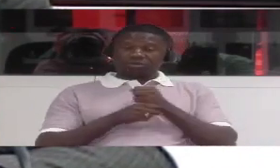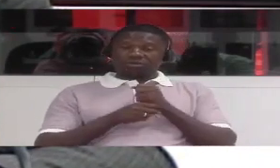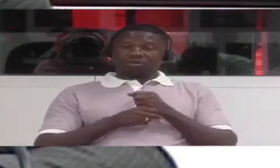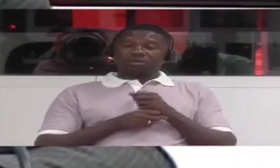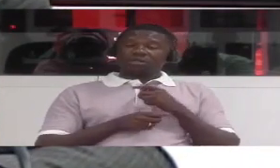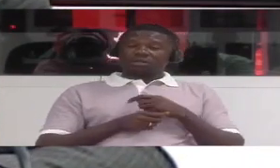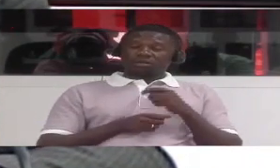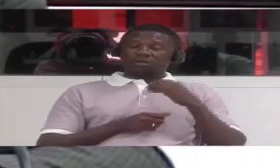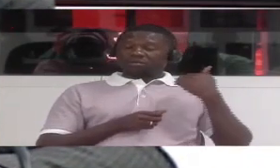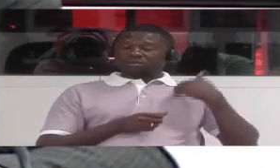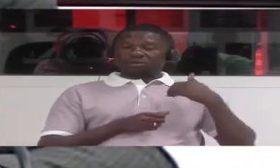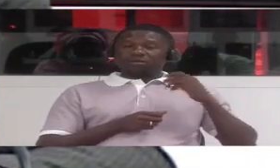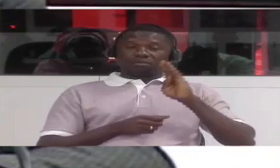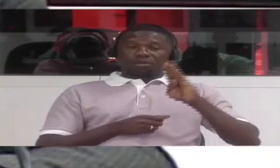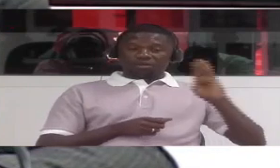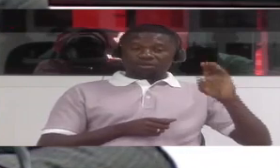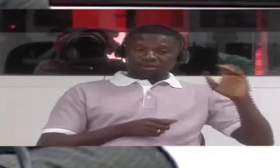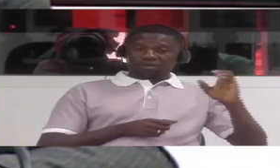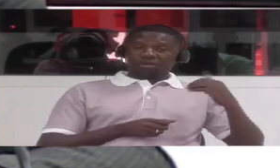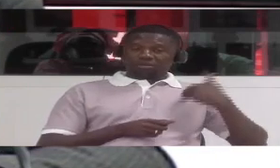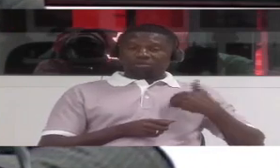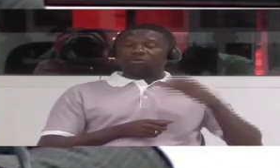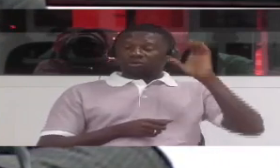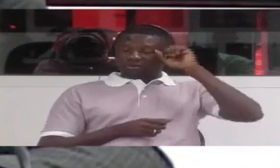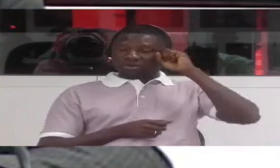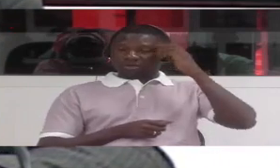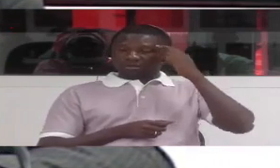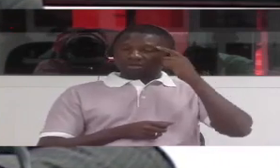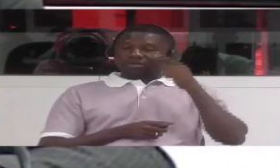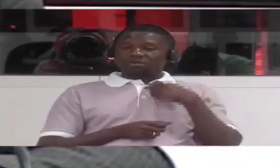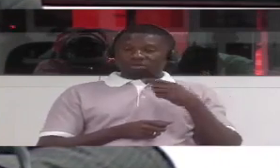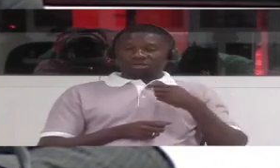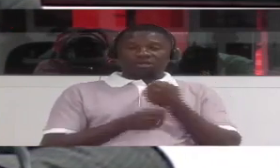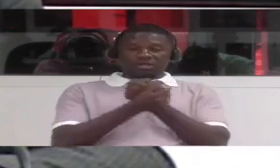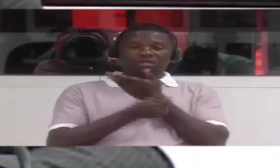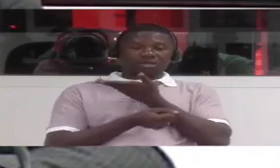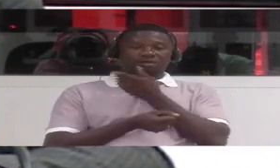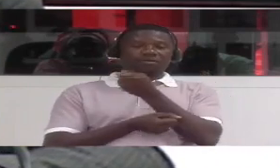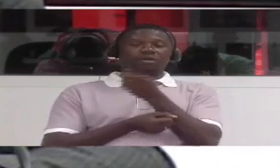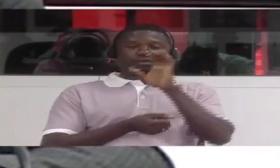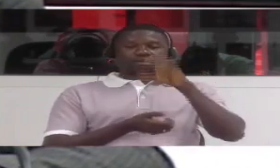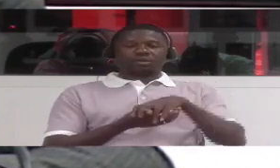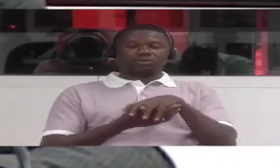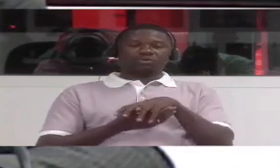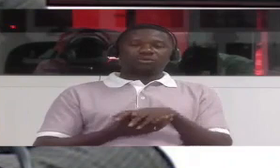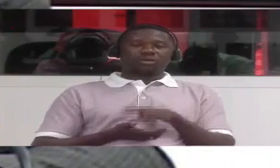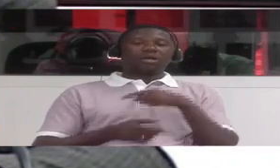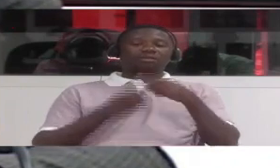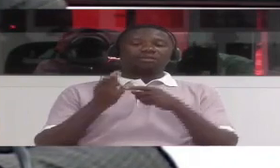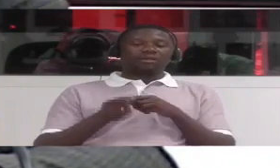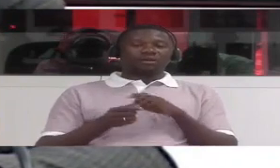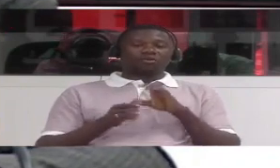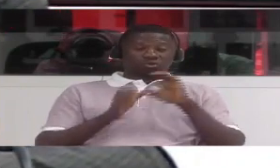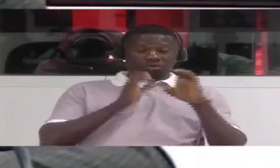know that I've been kept there. And I think they contacted the British High Commission. Because later I realized that the British High Commission